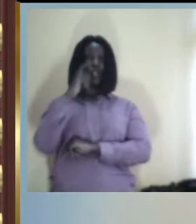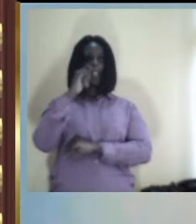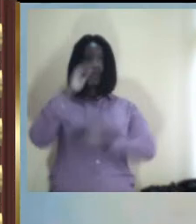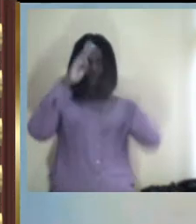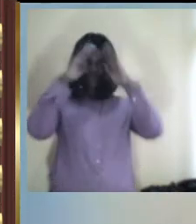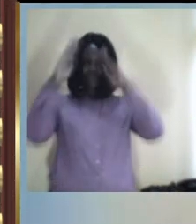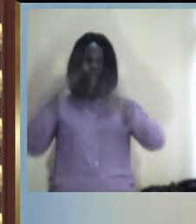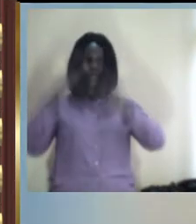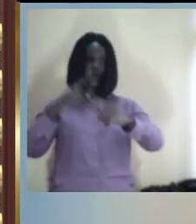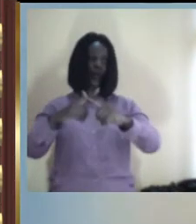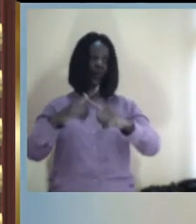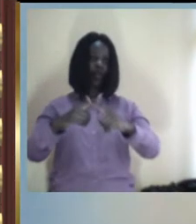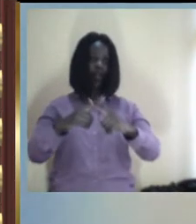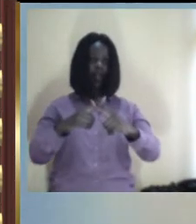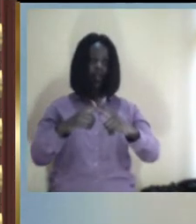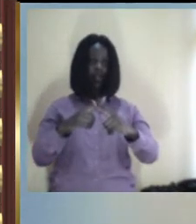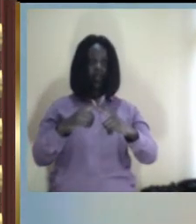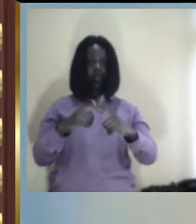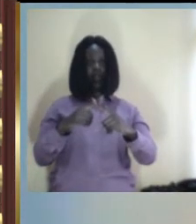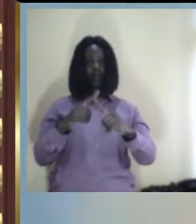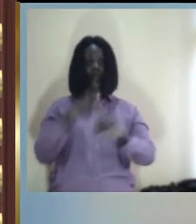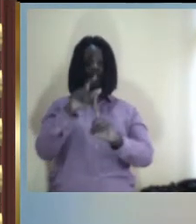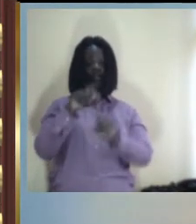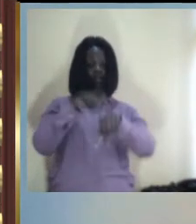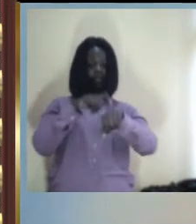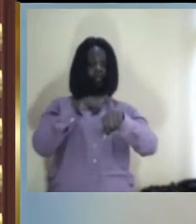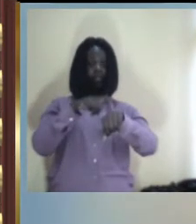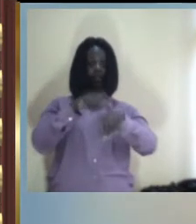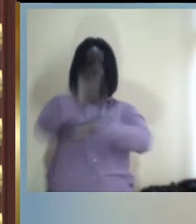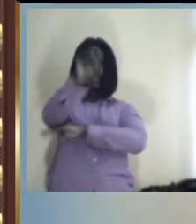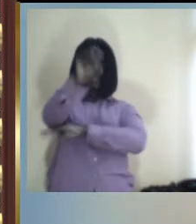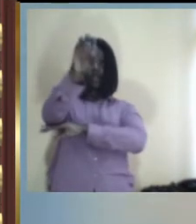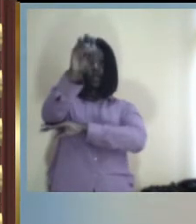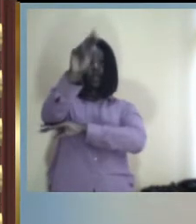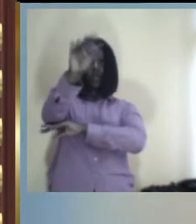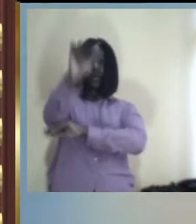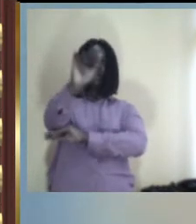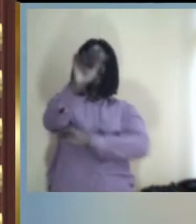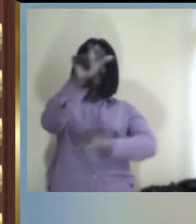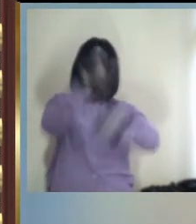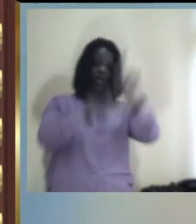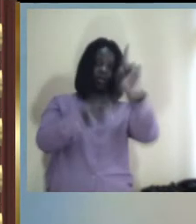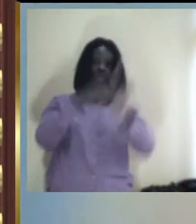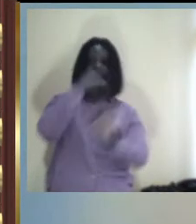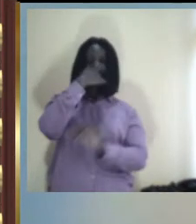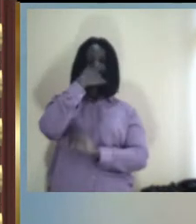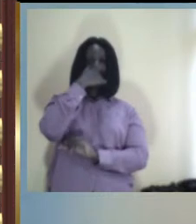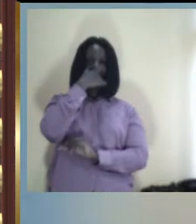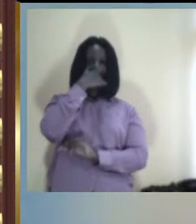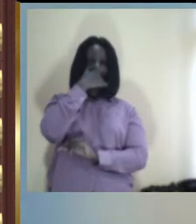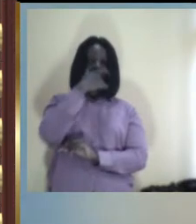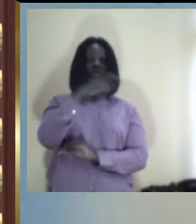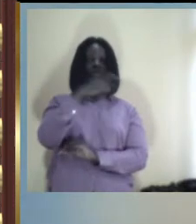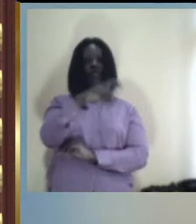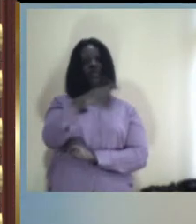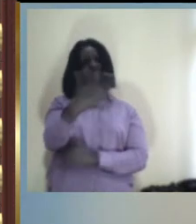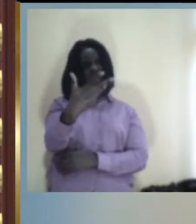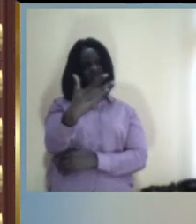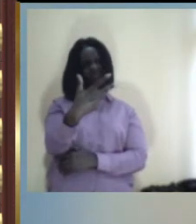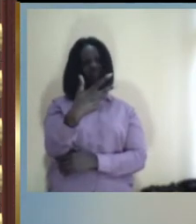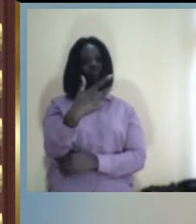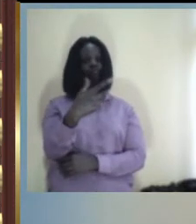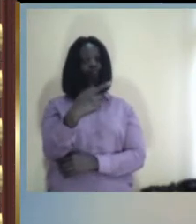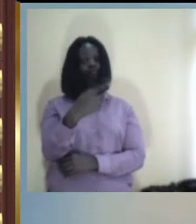Molweni. In his State of the Nation address earlier this year, His Excellency President Madamela